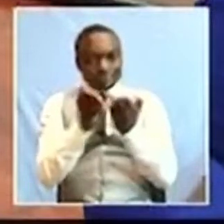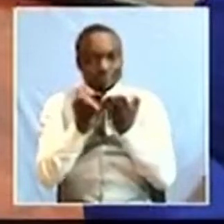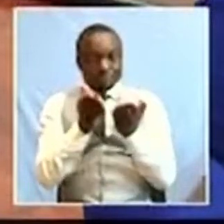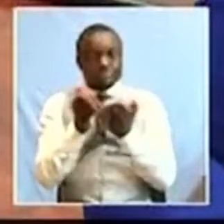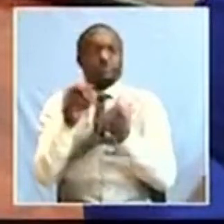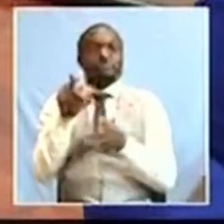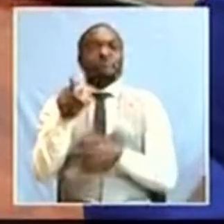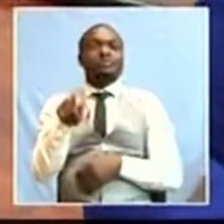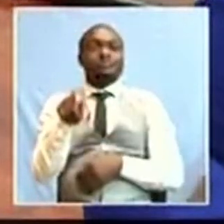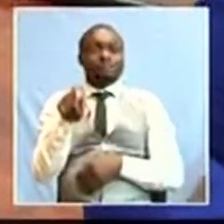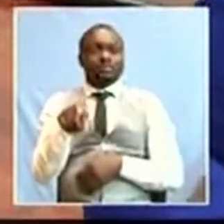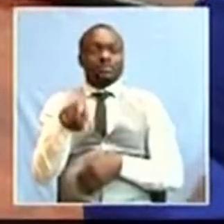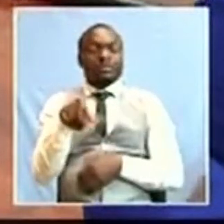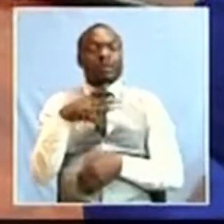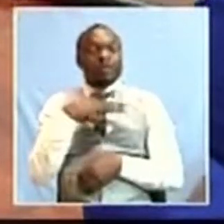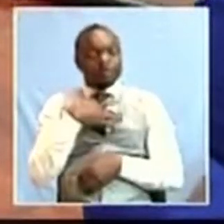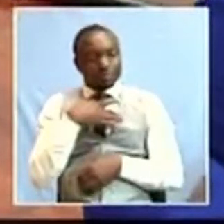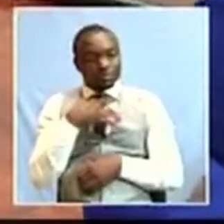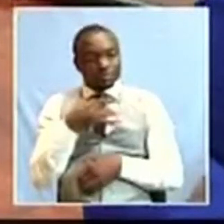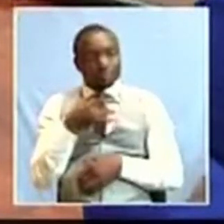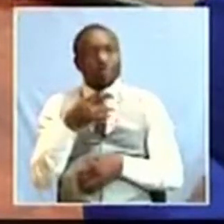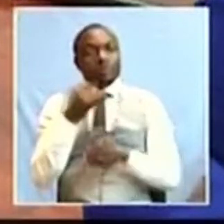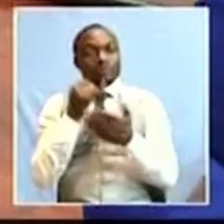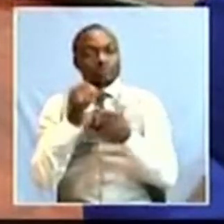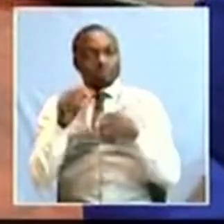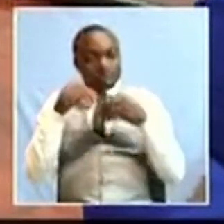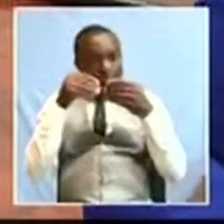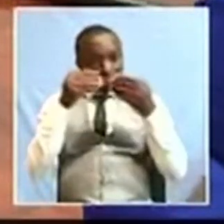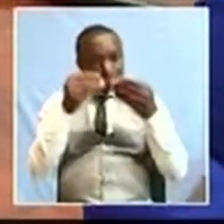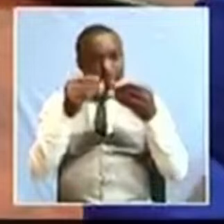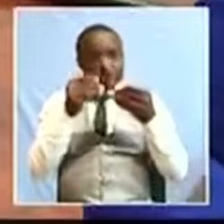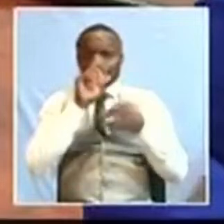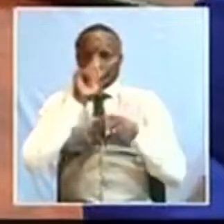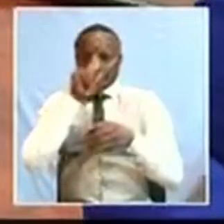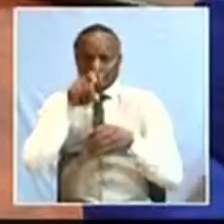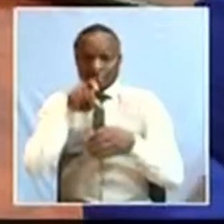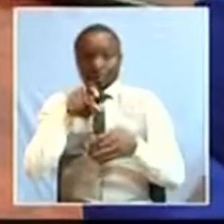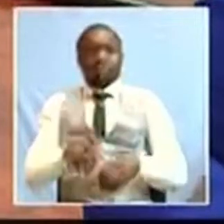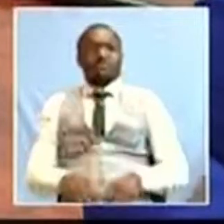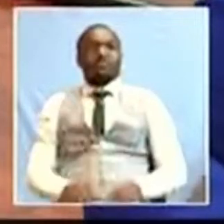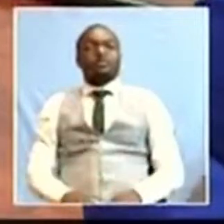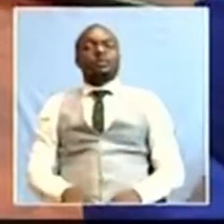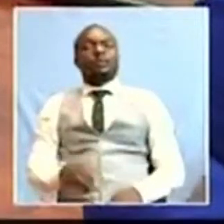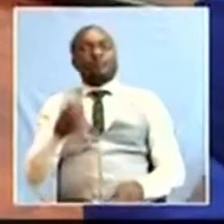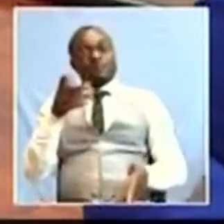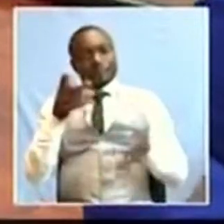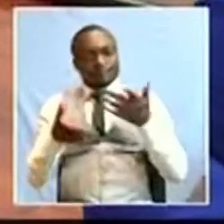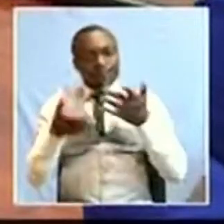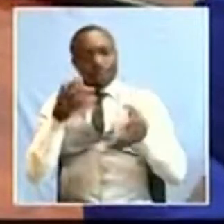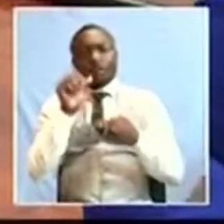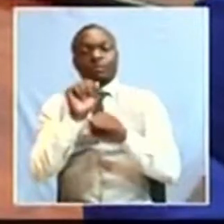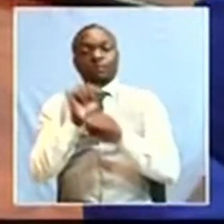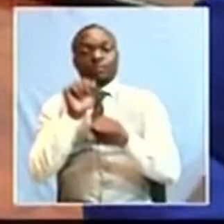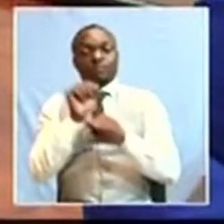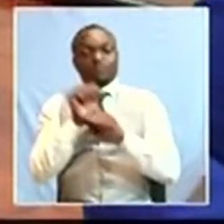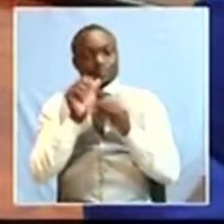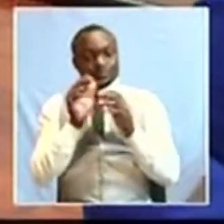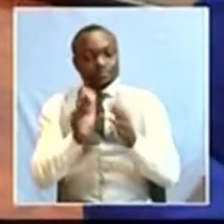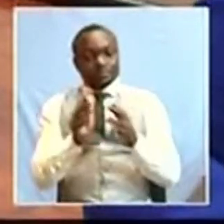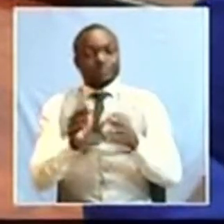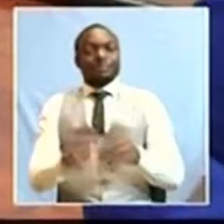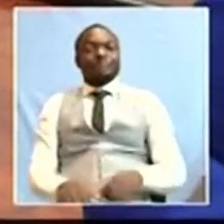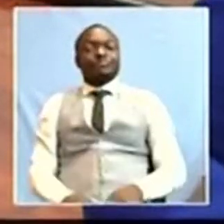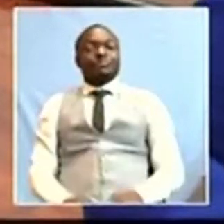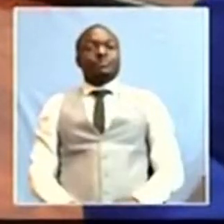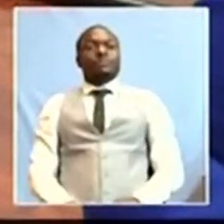such as the insurance of firefighters.